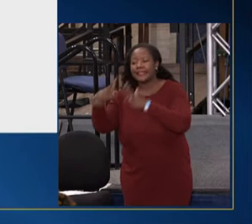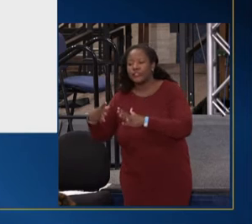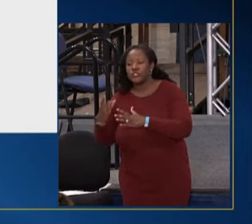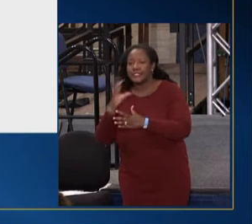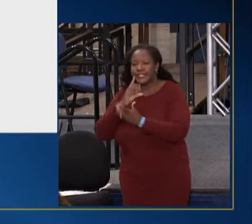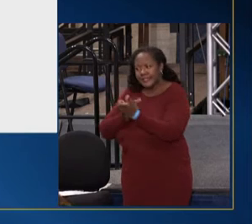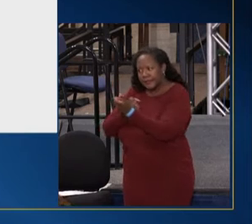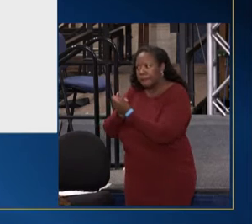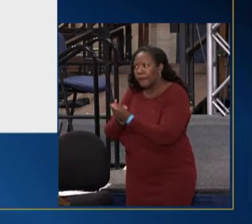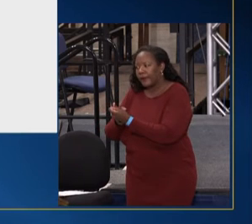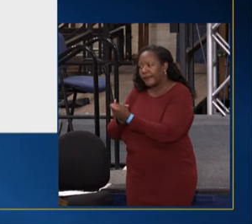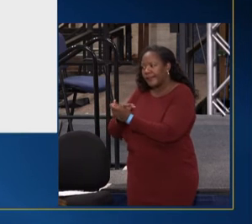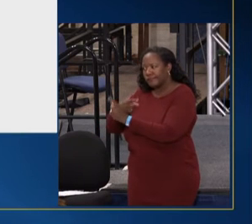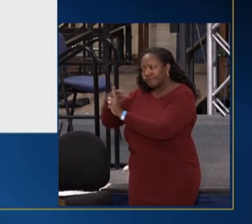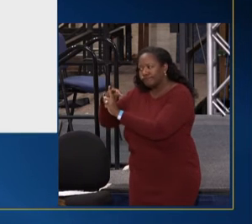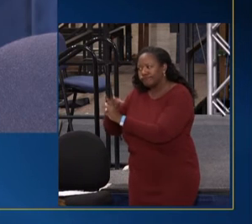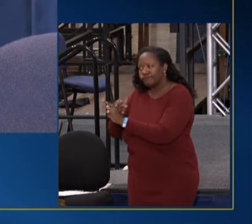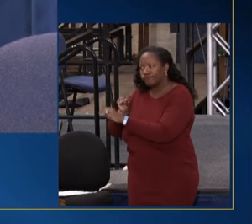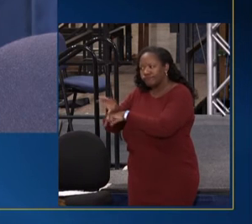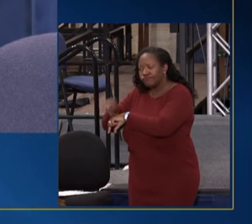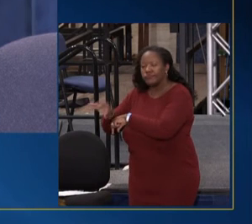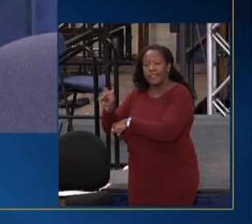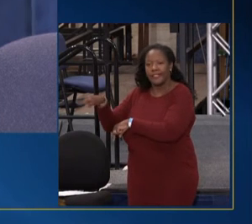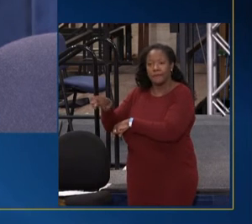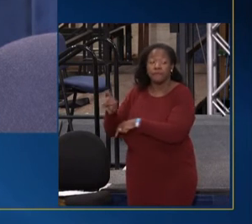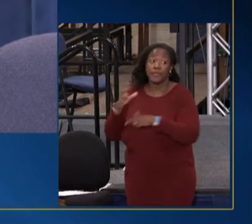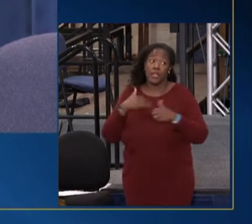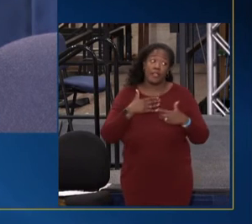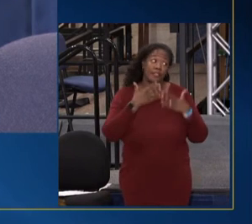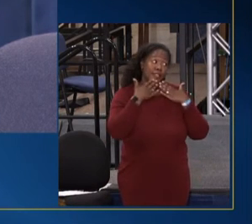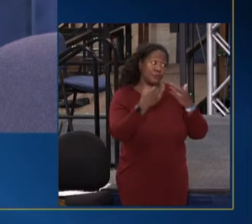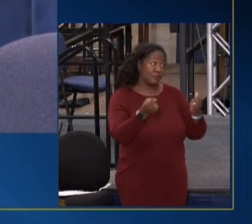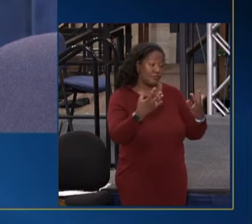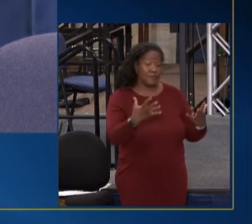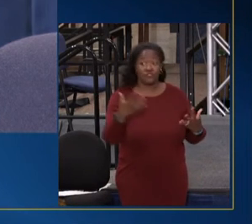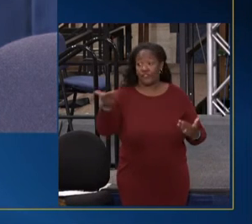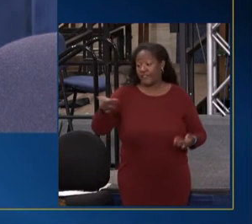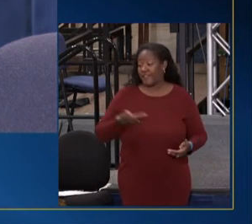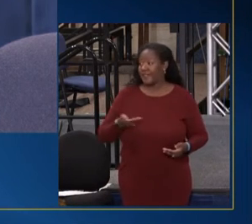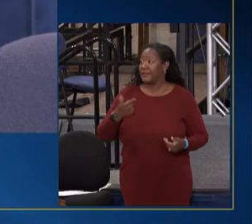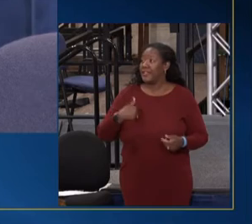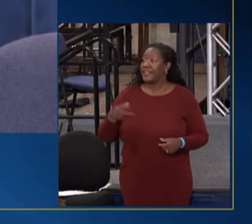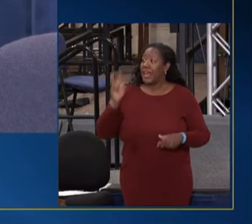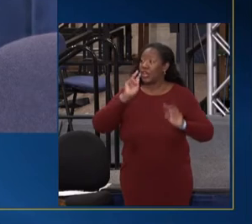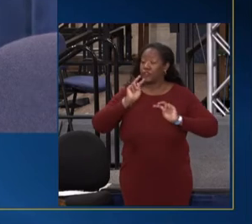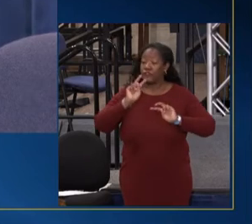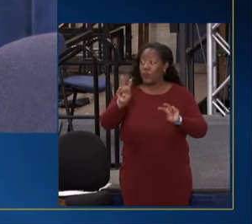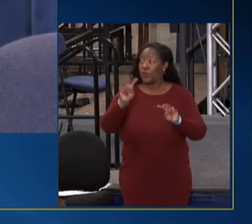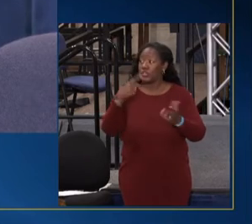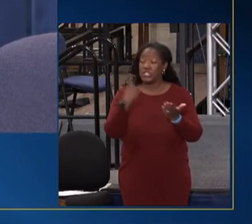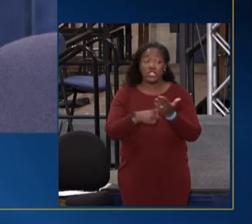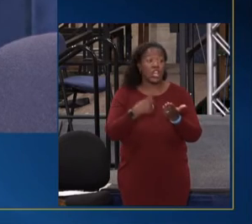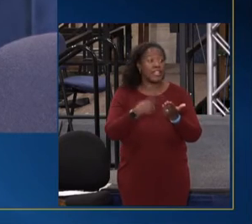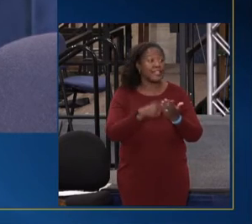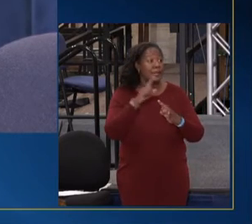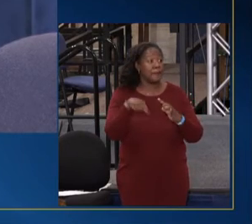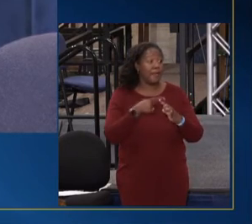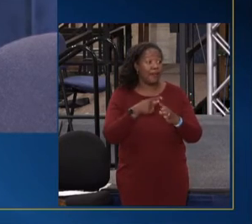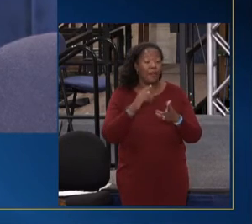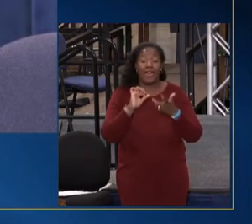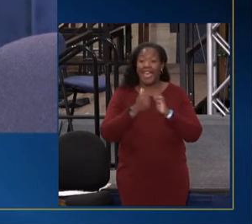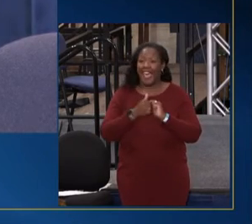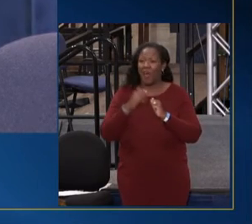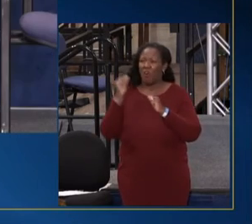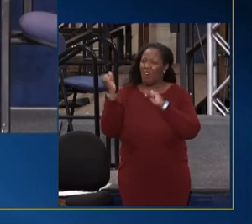LGBTQI plus youth. So thank you so much for having me here, and I'm looking forward to talking about how all these syndemics intersect with each